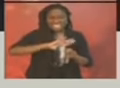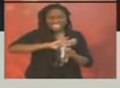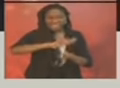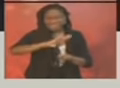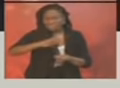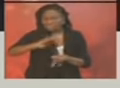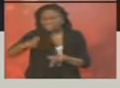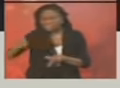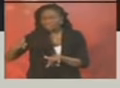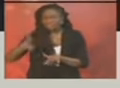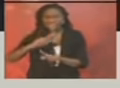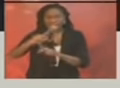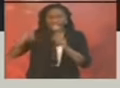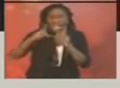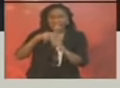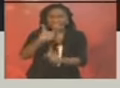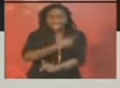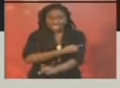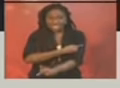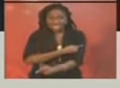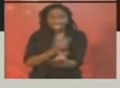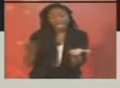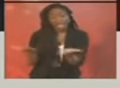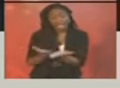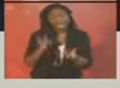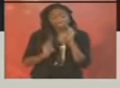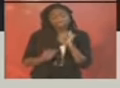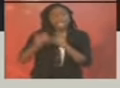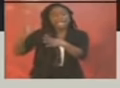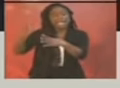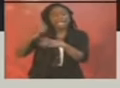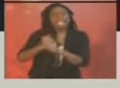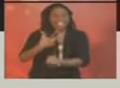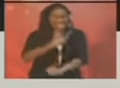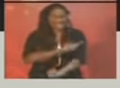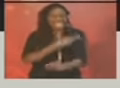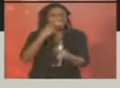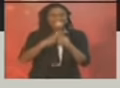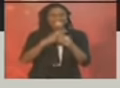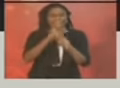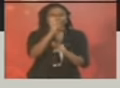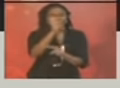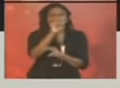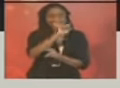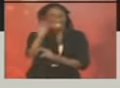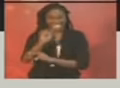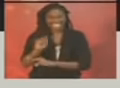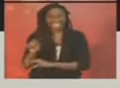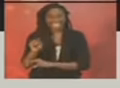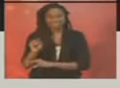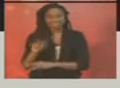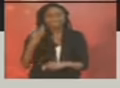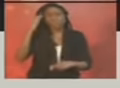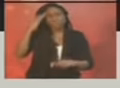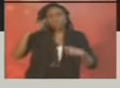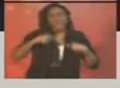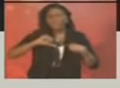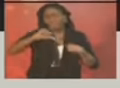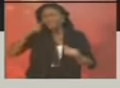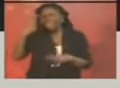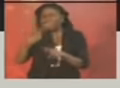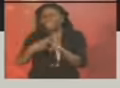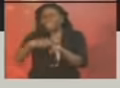for instance, the ones we're getting will be the AstraZeneca vaccine. We know the others are the Pfizer vaccine, also the